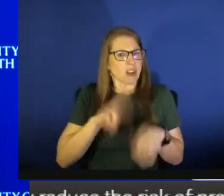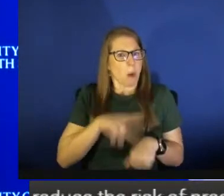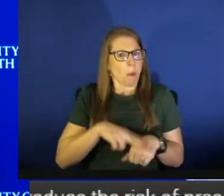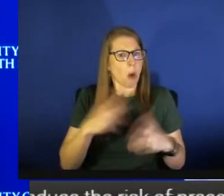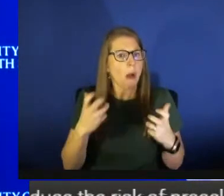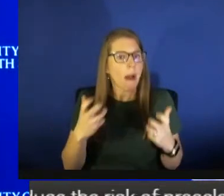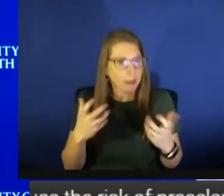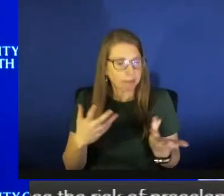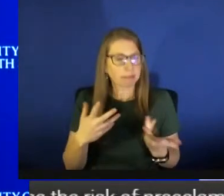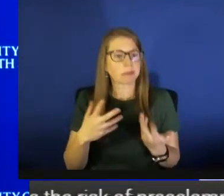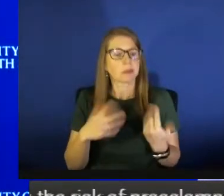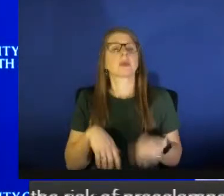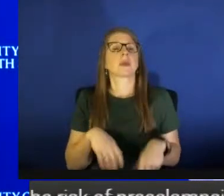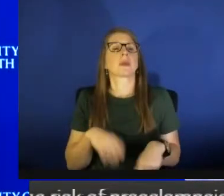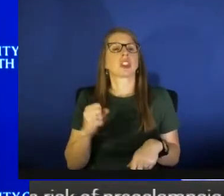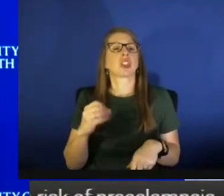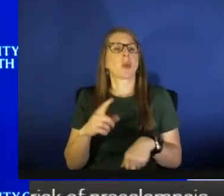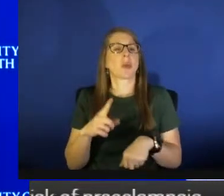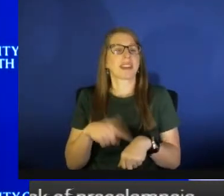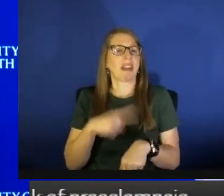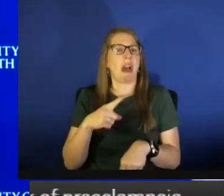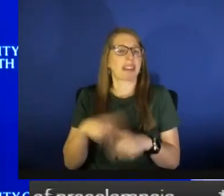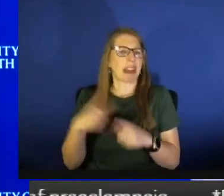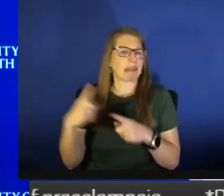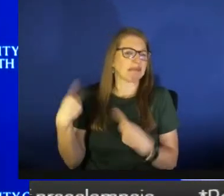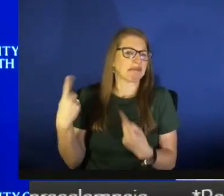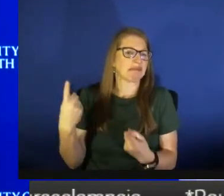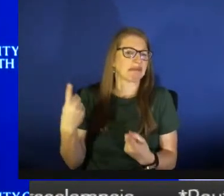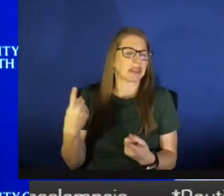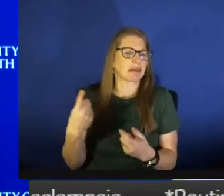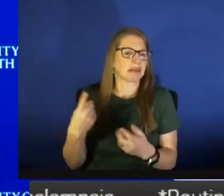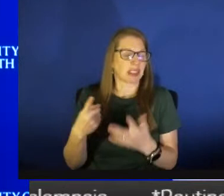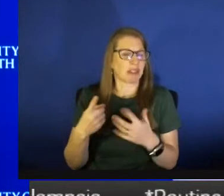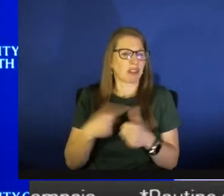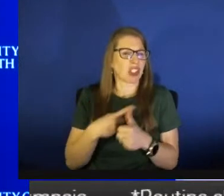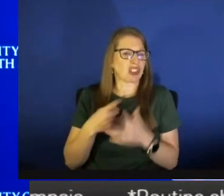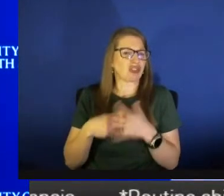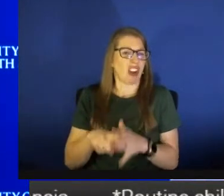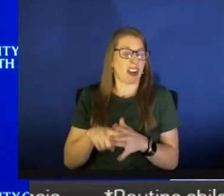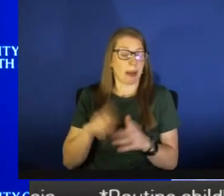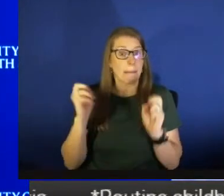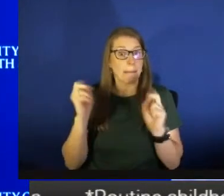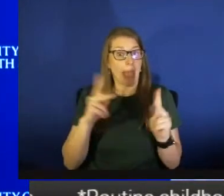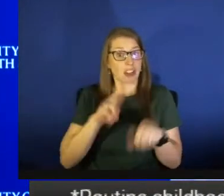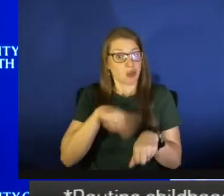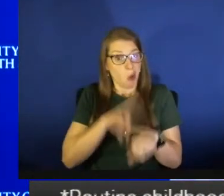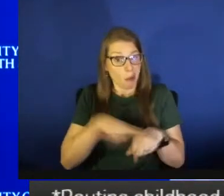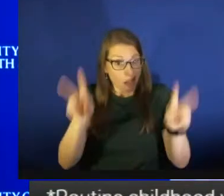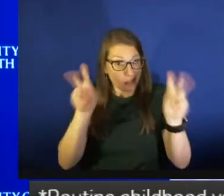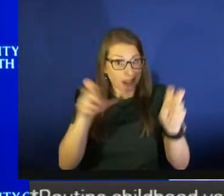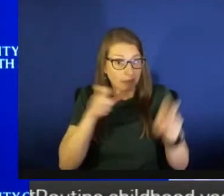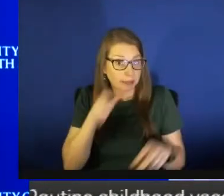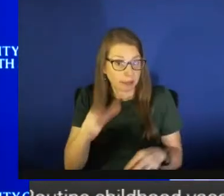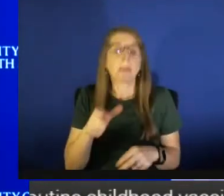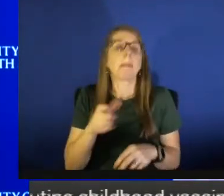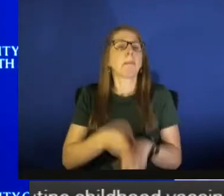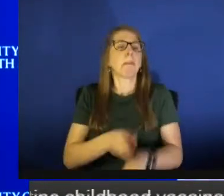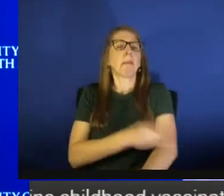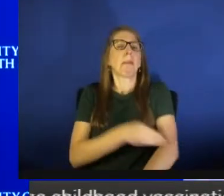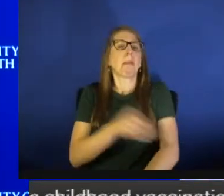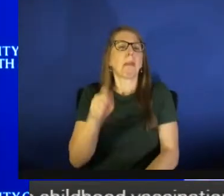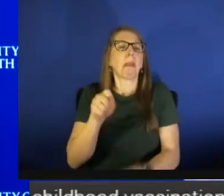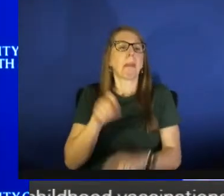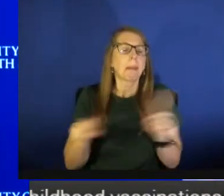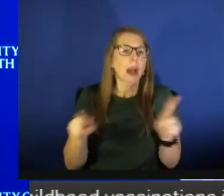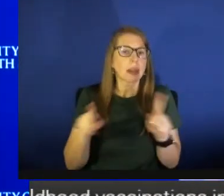long time since that time, and we still haven't gotten back to normal. Although it's been better, it still is much different